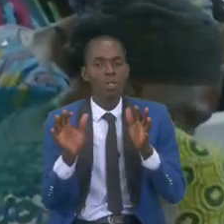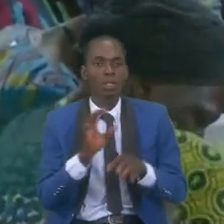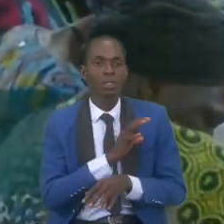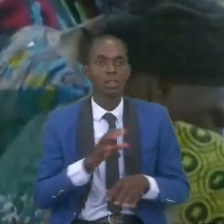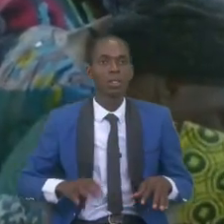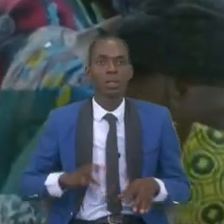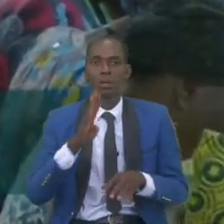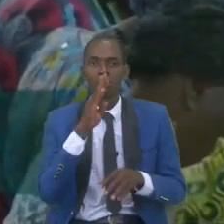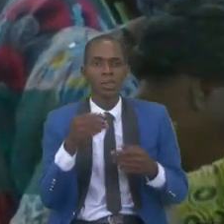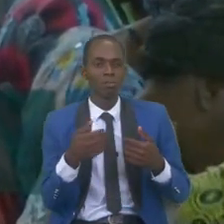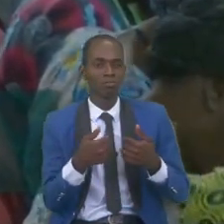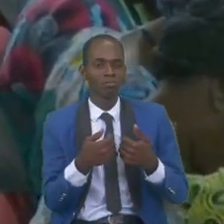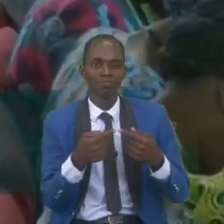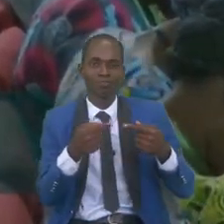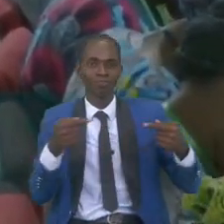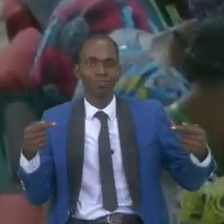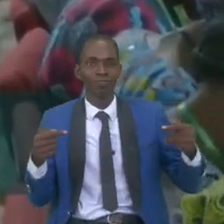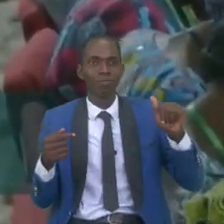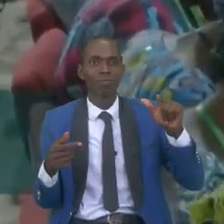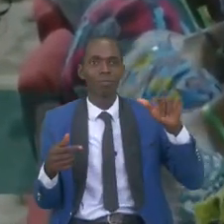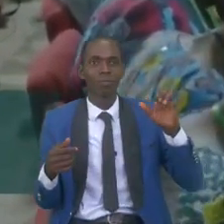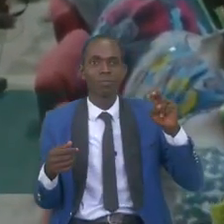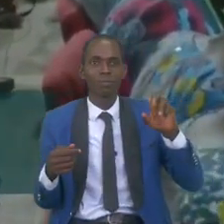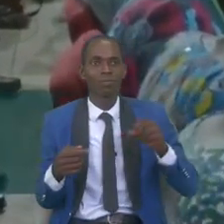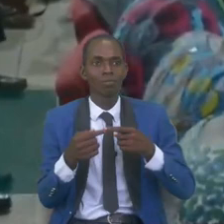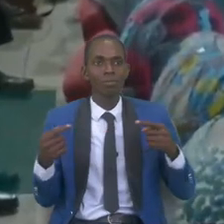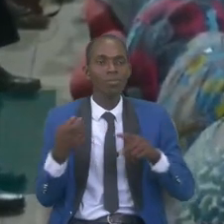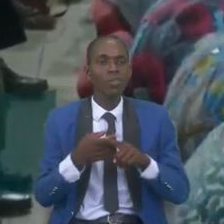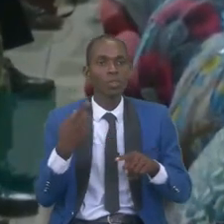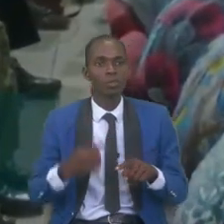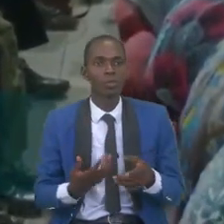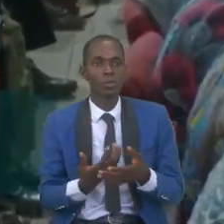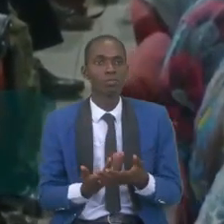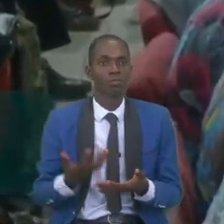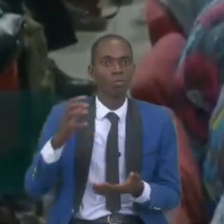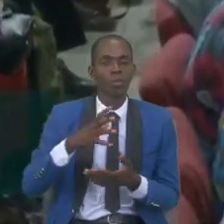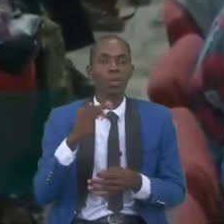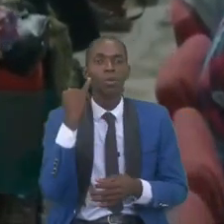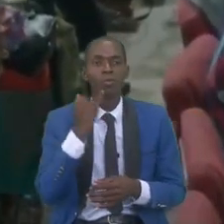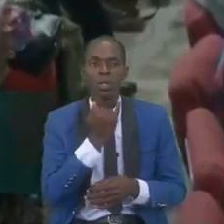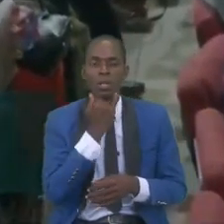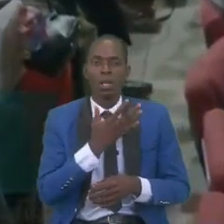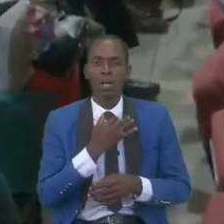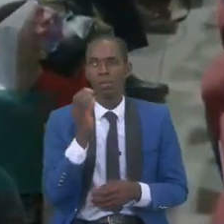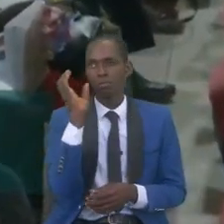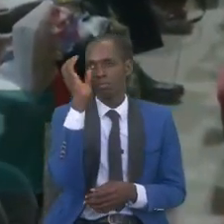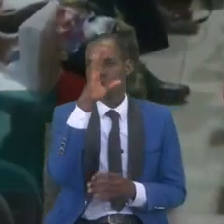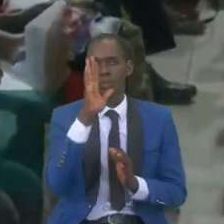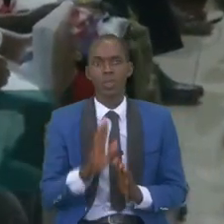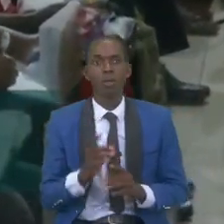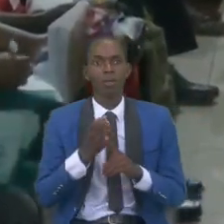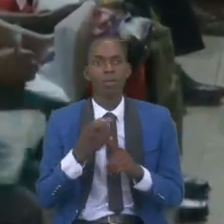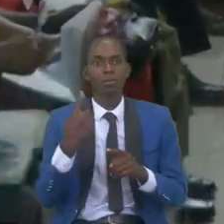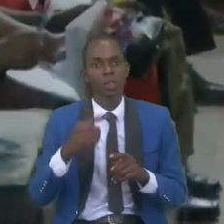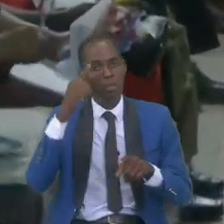aliens from the commonwealth of Israel and strangers from the covenants of promise,